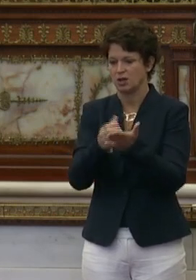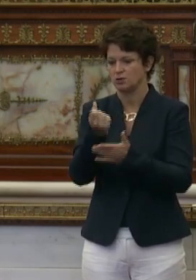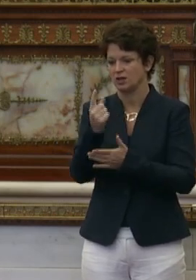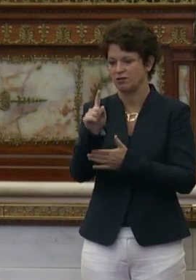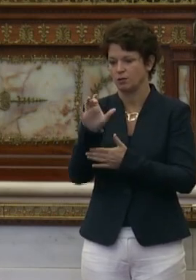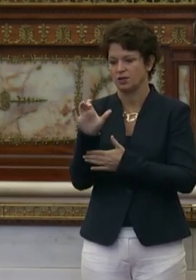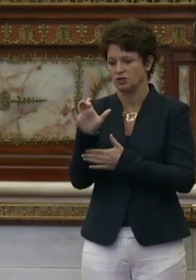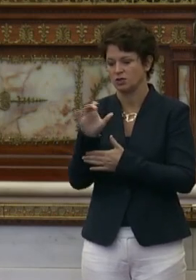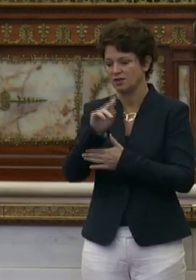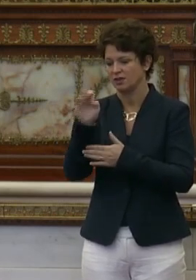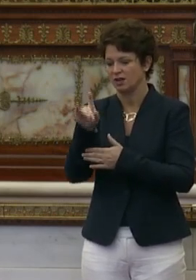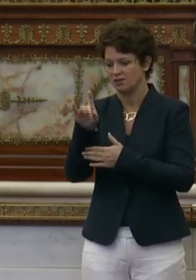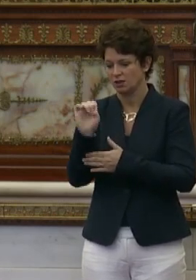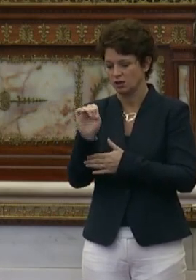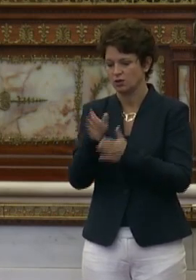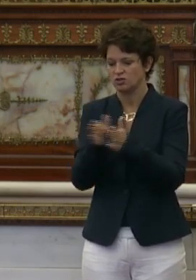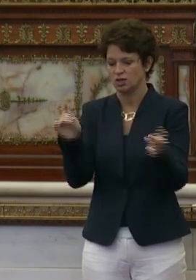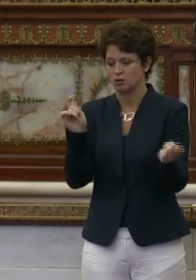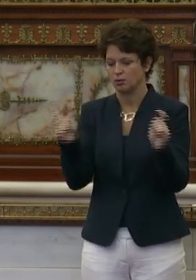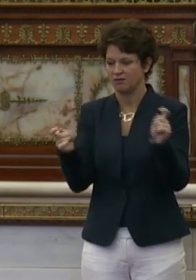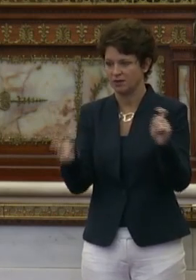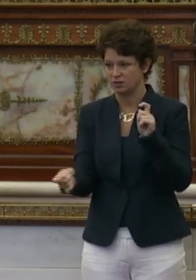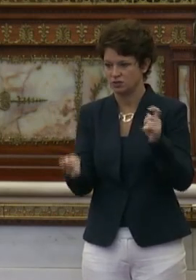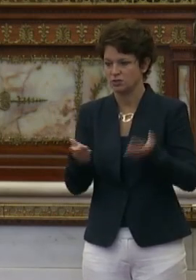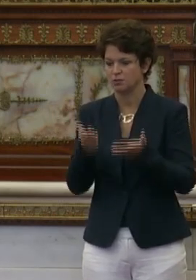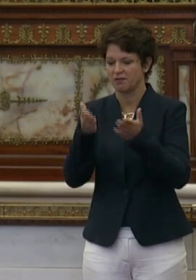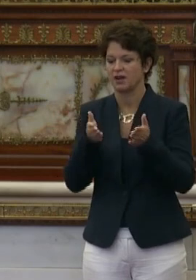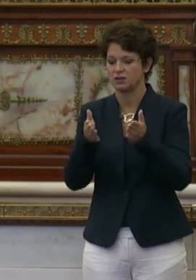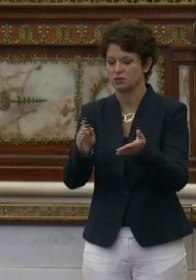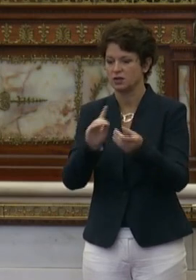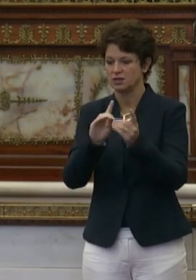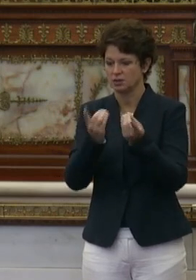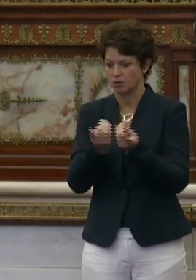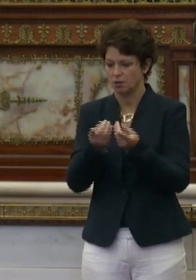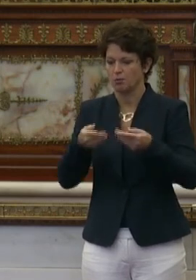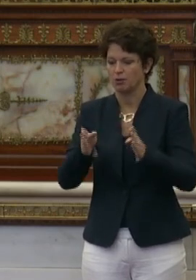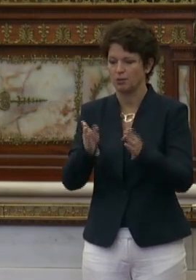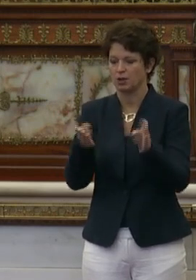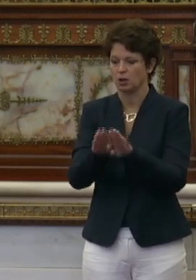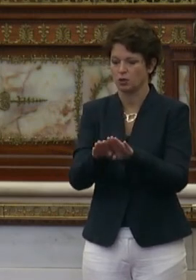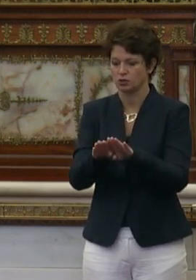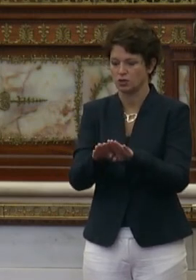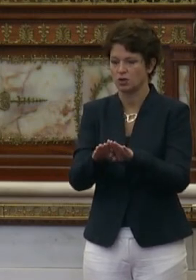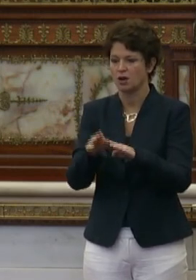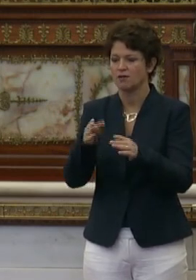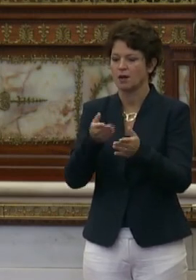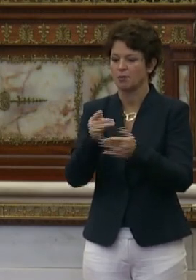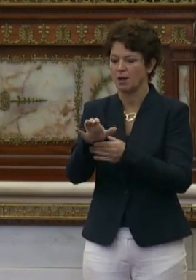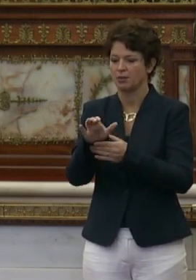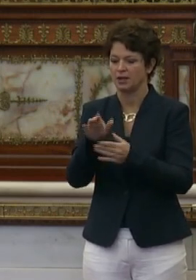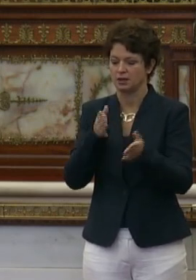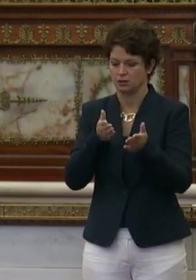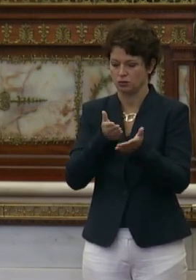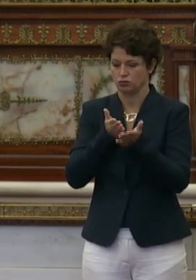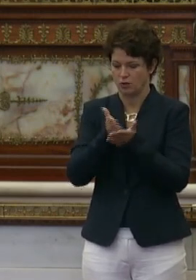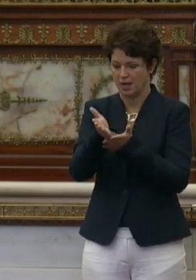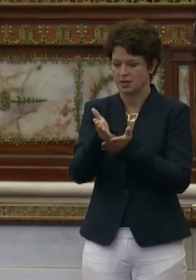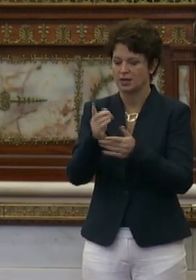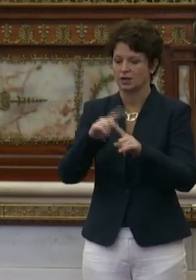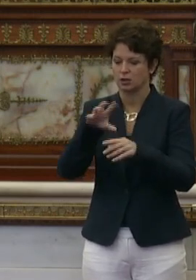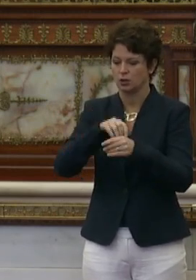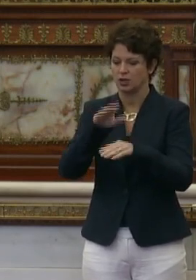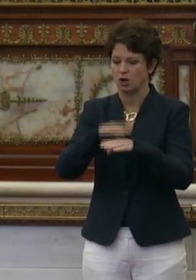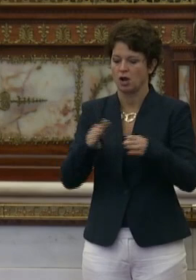of the Philadelphia Code, entitled General Provisions, to authorize the Streets Department to permit closure of the public right-of-way, including on-street